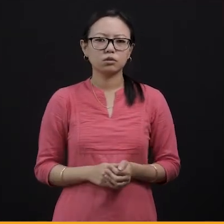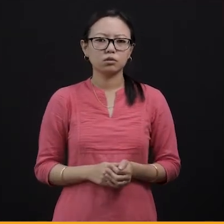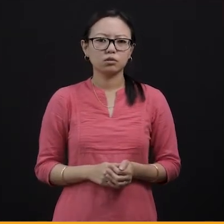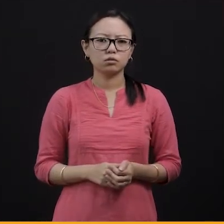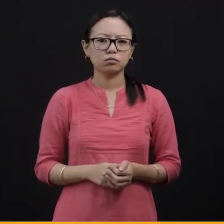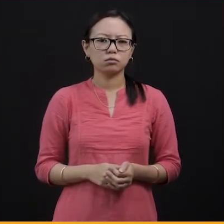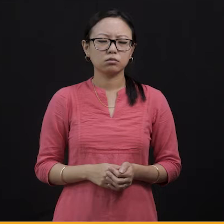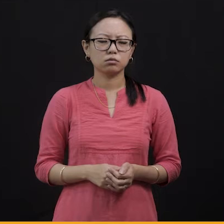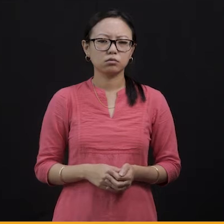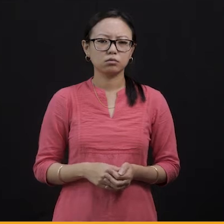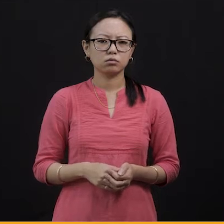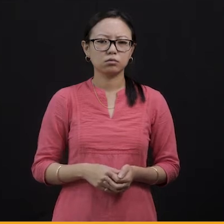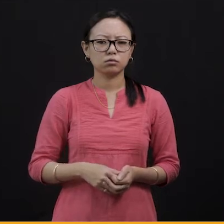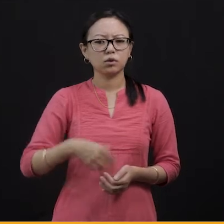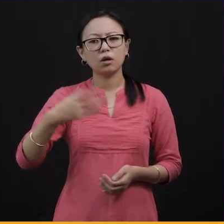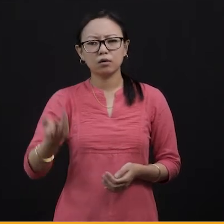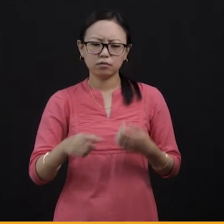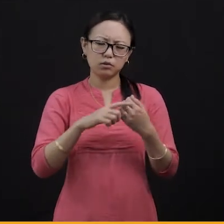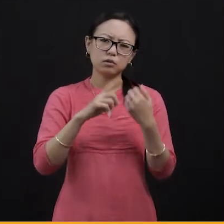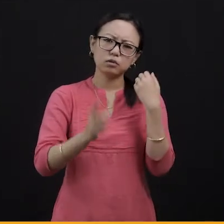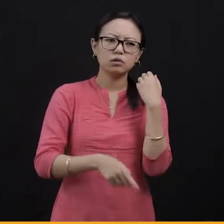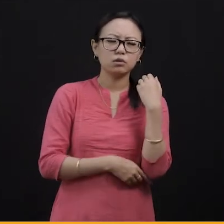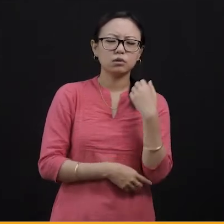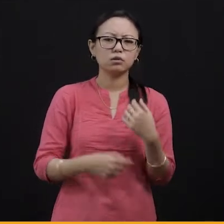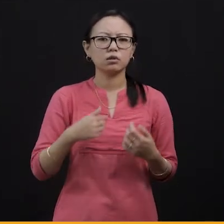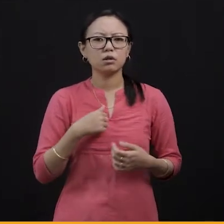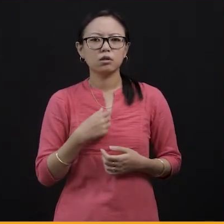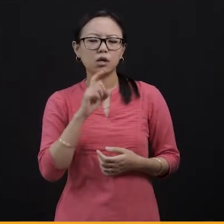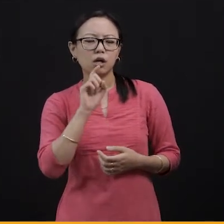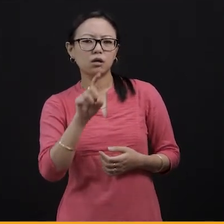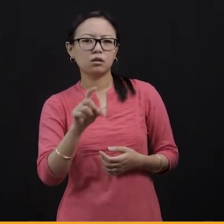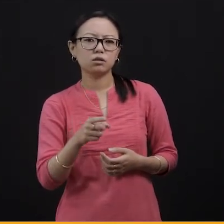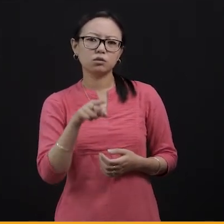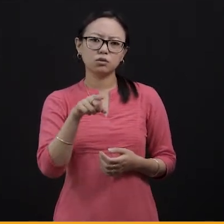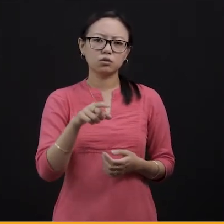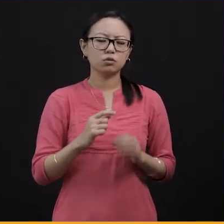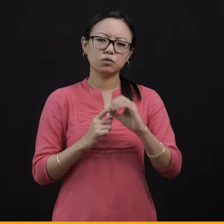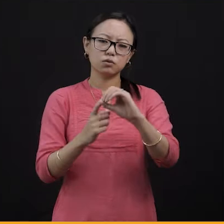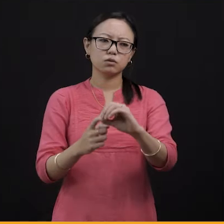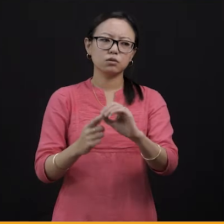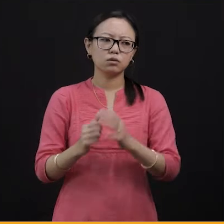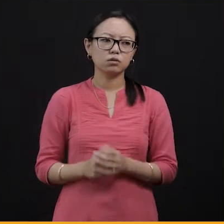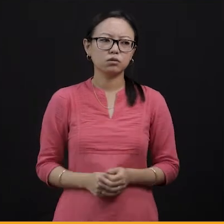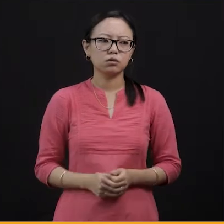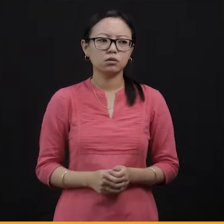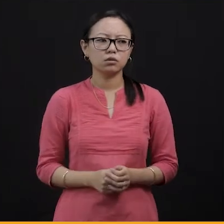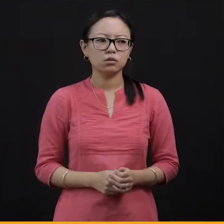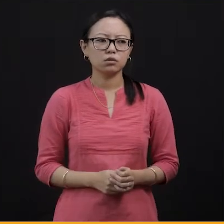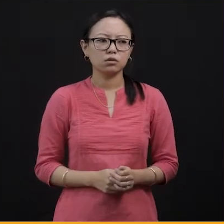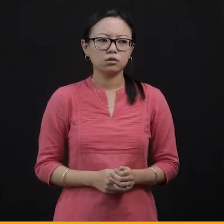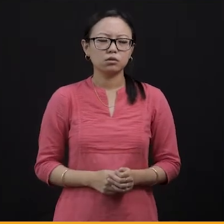you a question that does the soil or sand from a given place contains particles that have